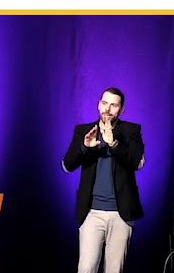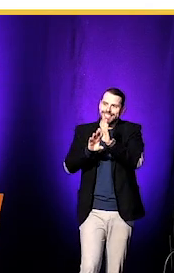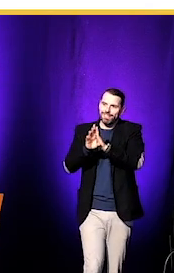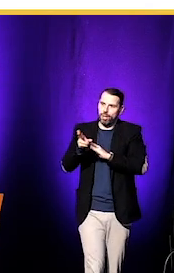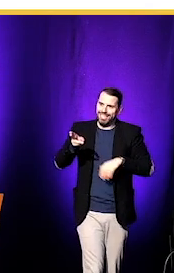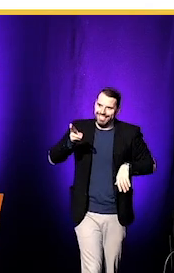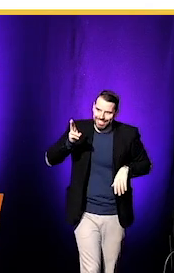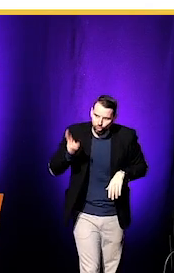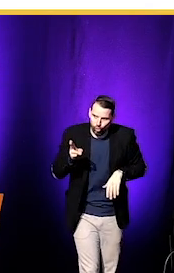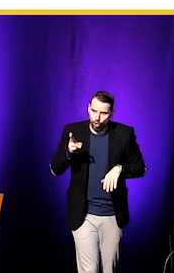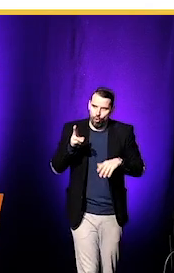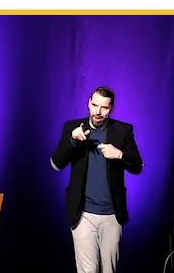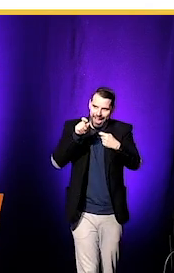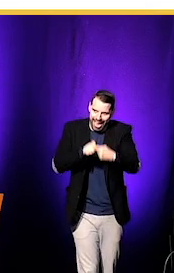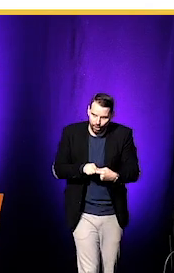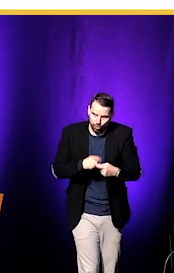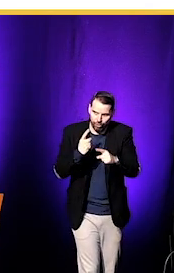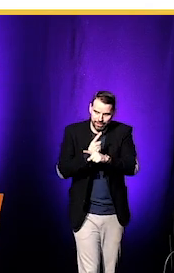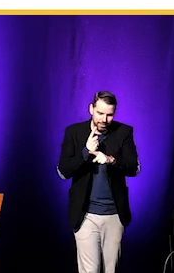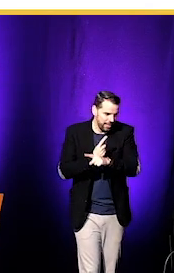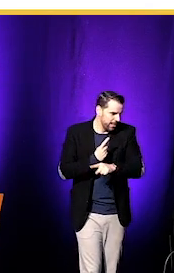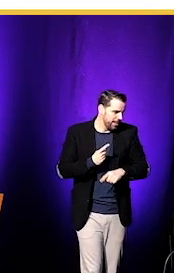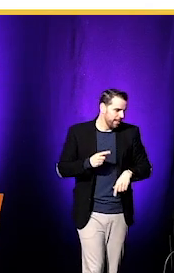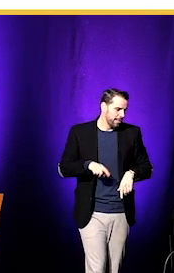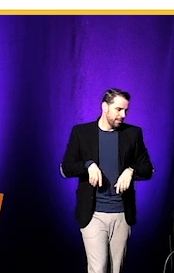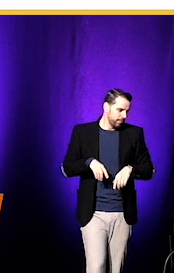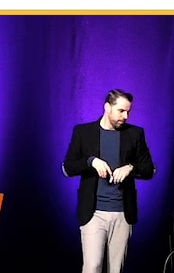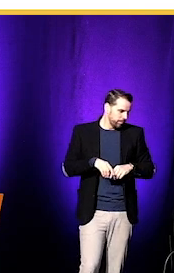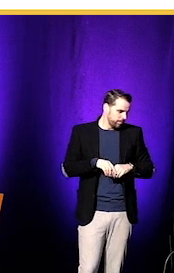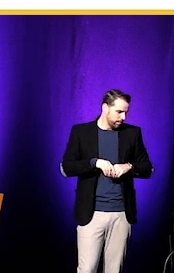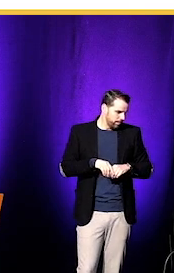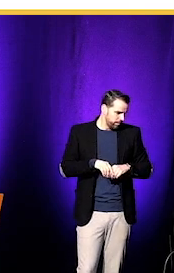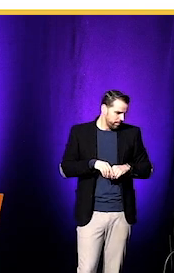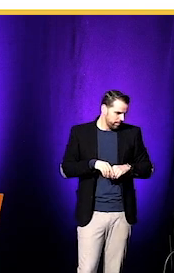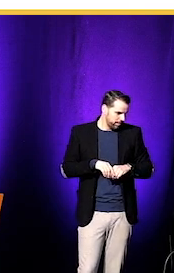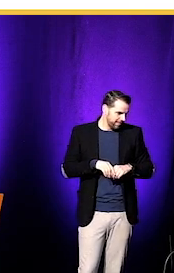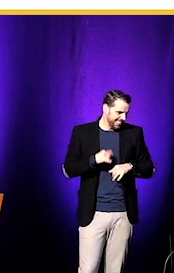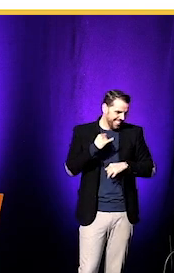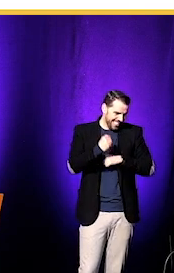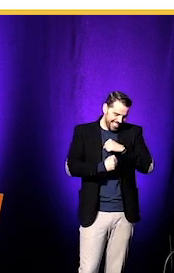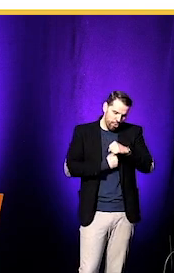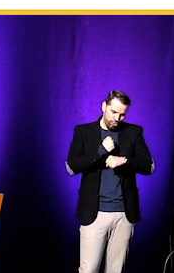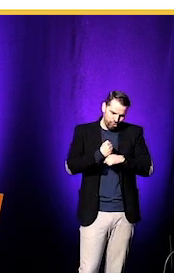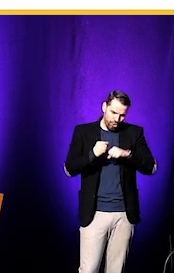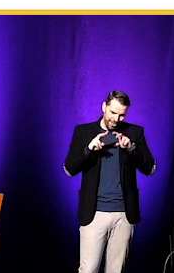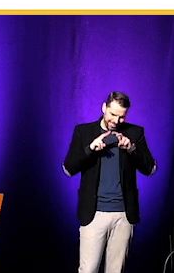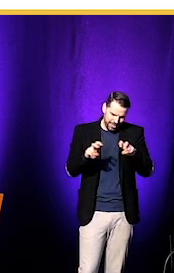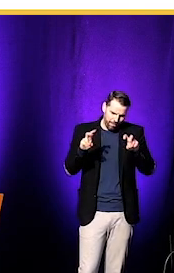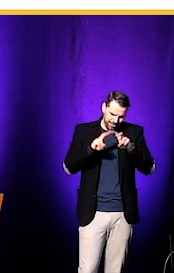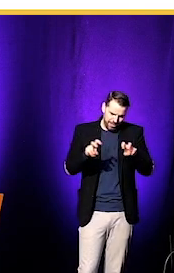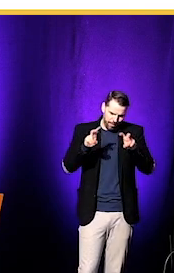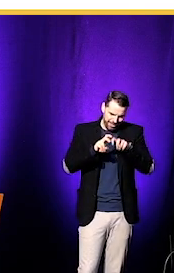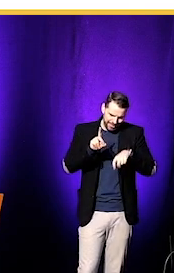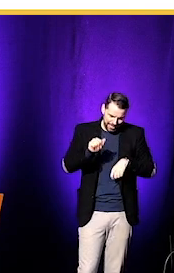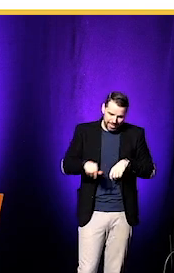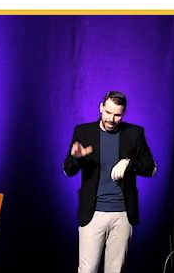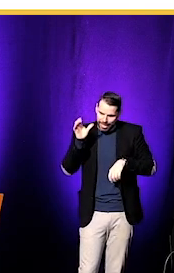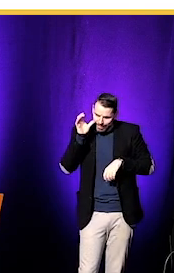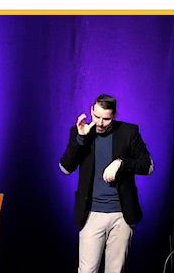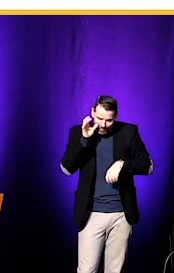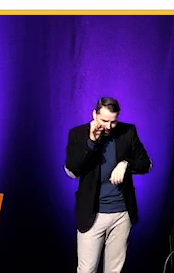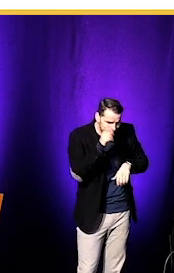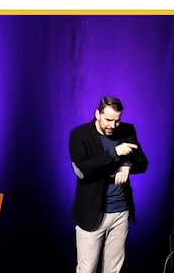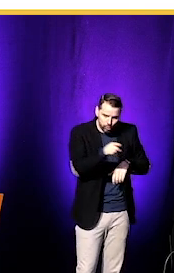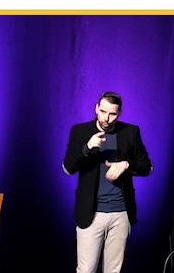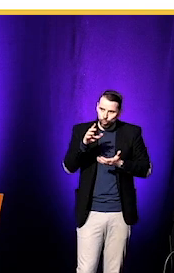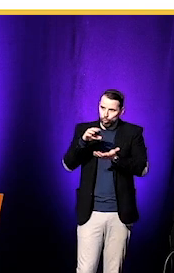who shared a collective vision of the world as it could be. After years of examining data, of listening to former students,